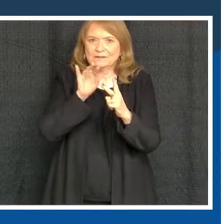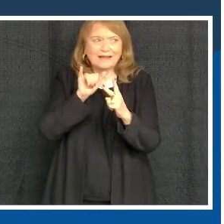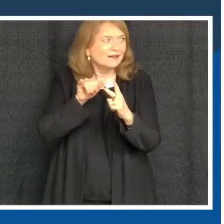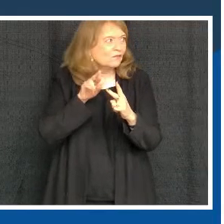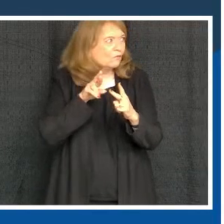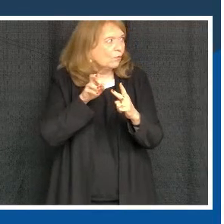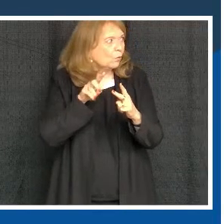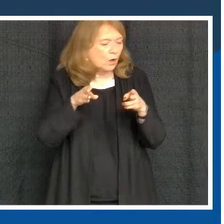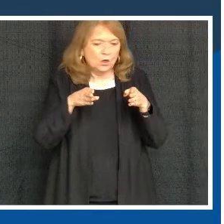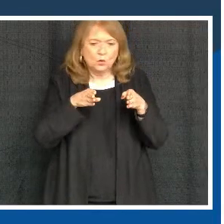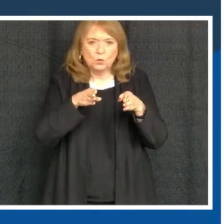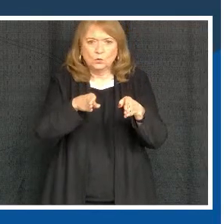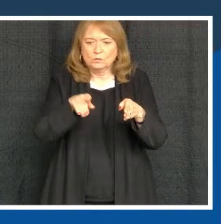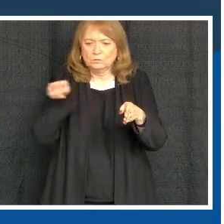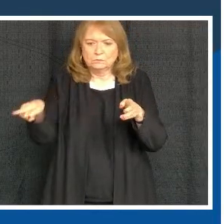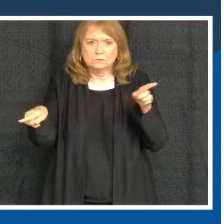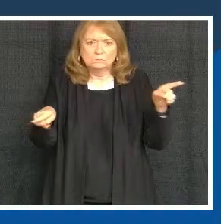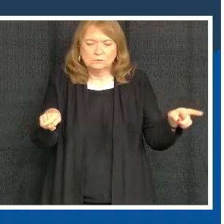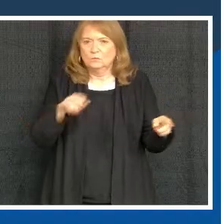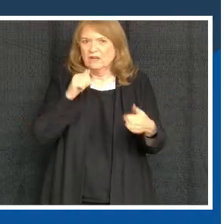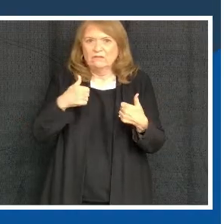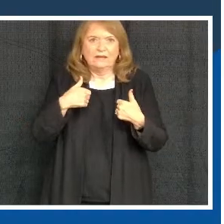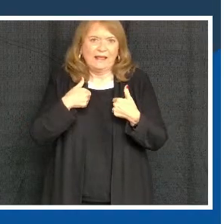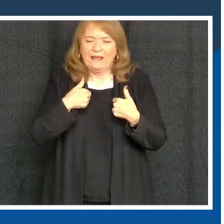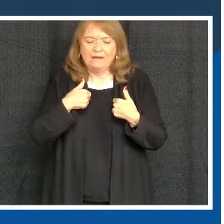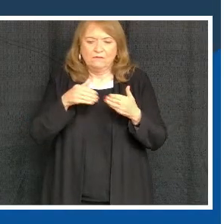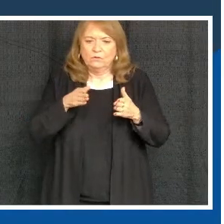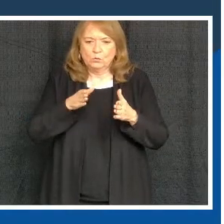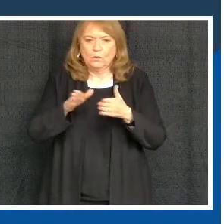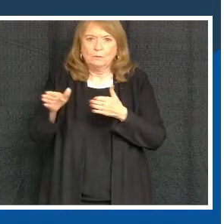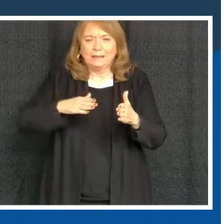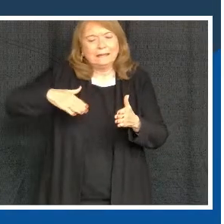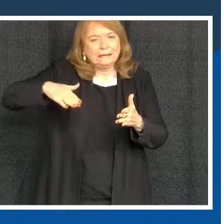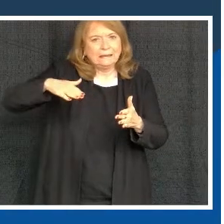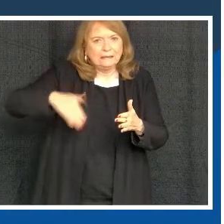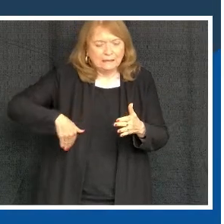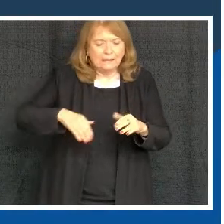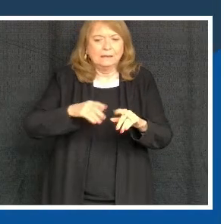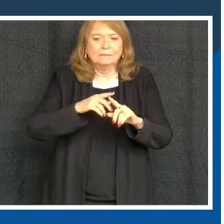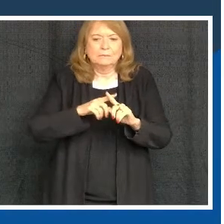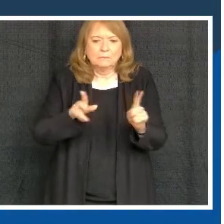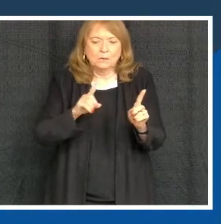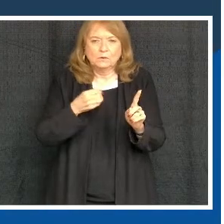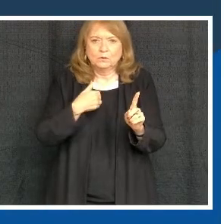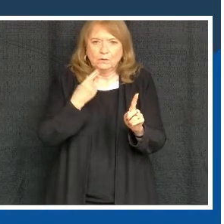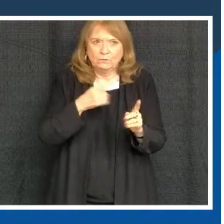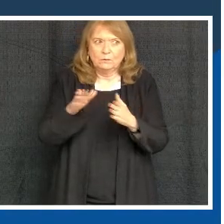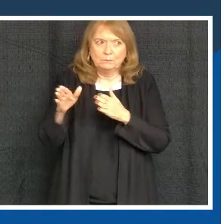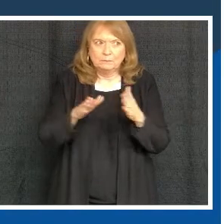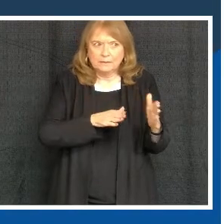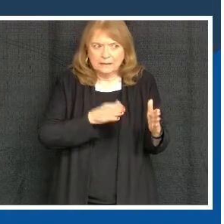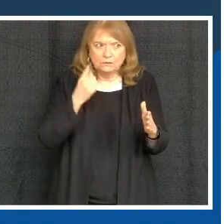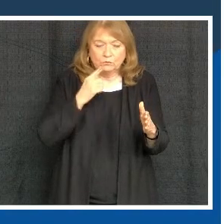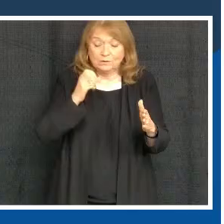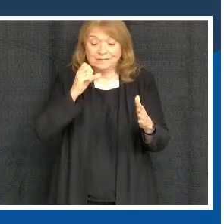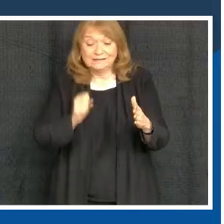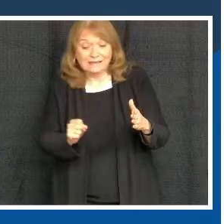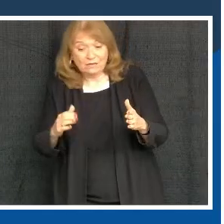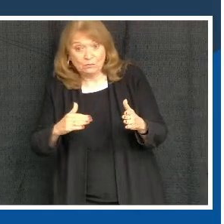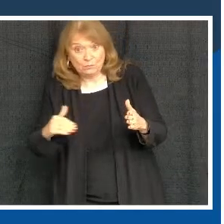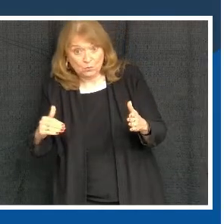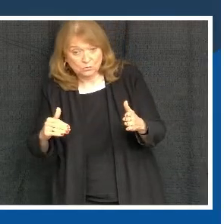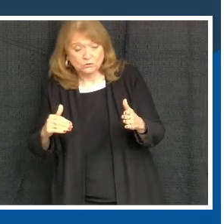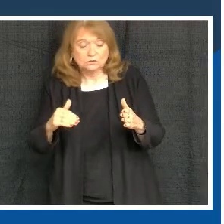even the north, we don't even have a preliminary road plan yet. We do have a preliminary road plan approved by the Planning Commission for the south portion, and everything from